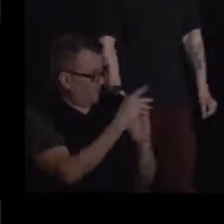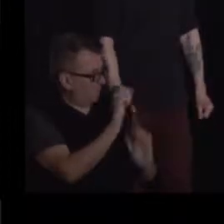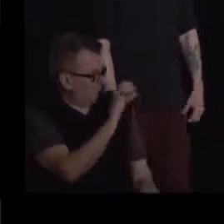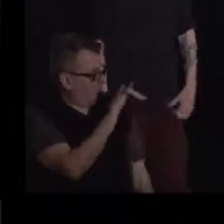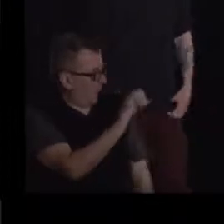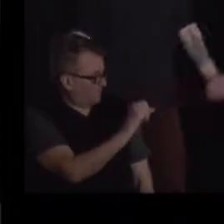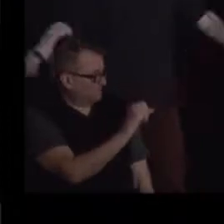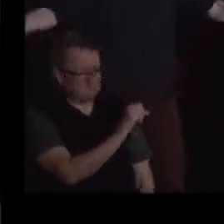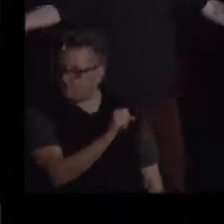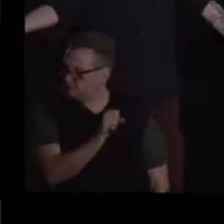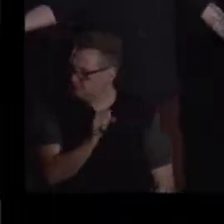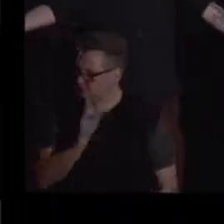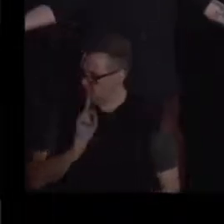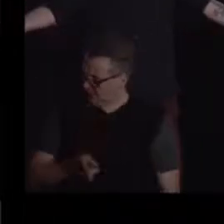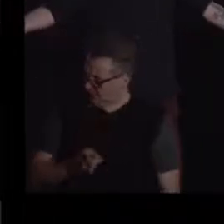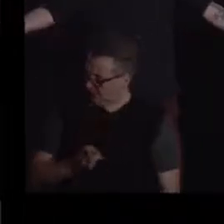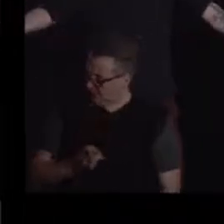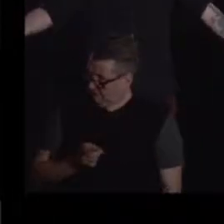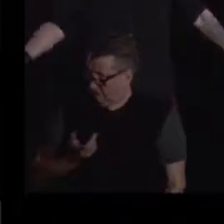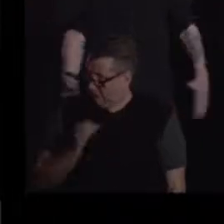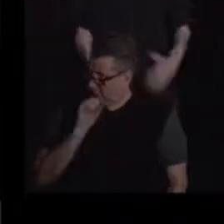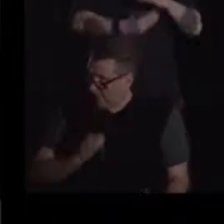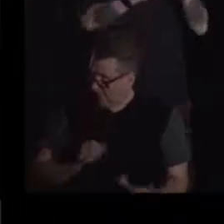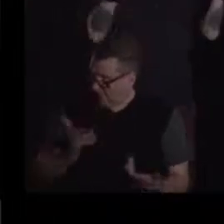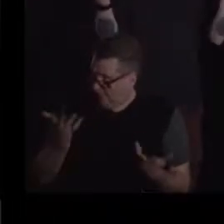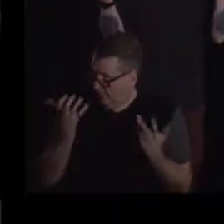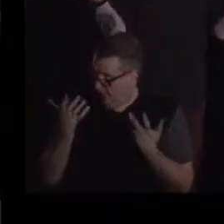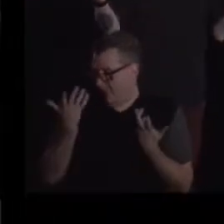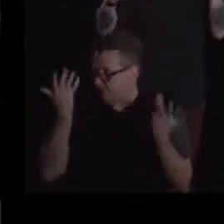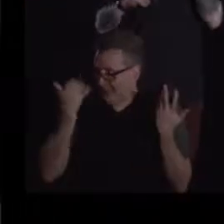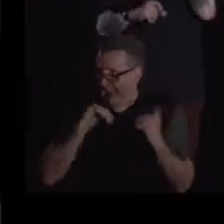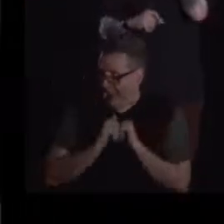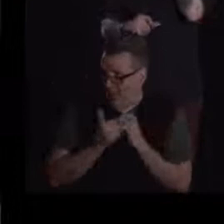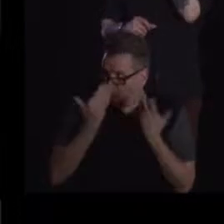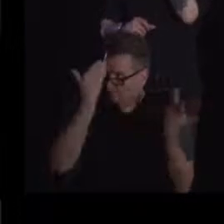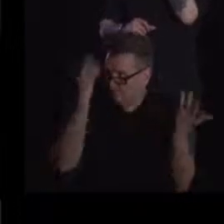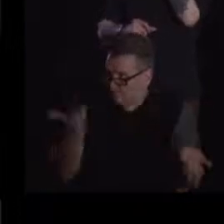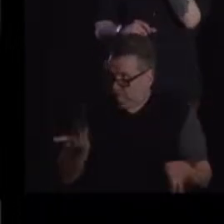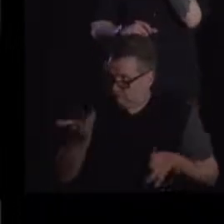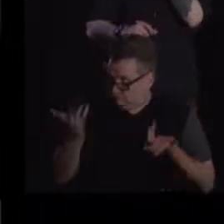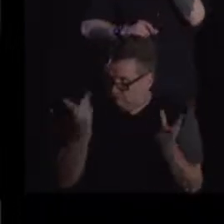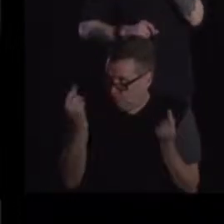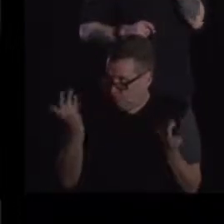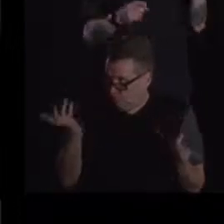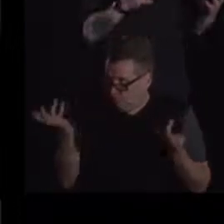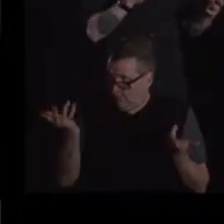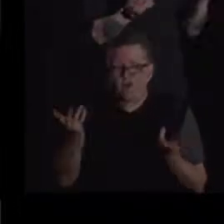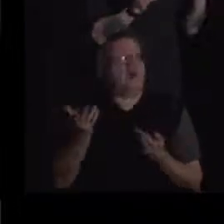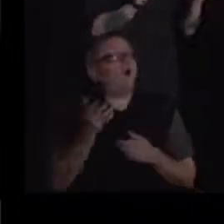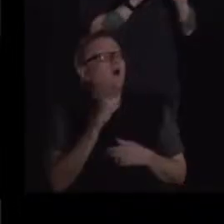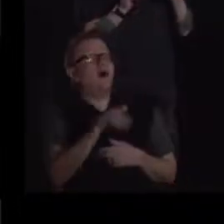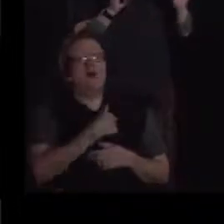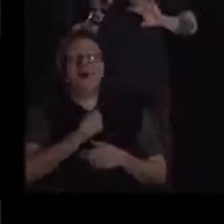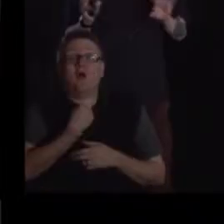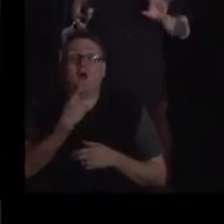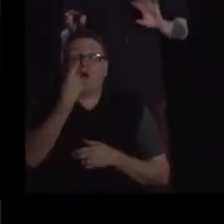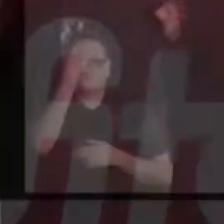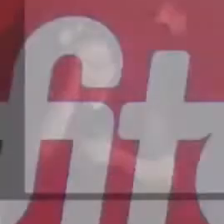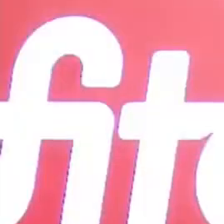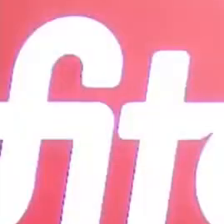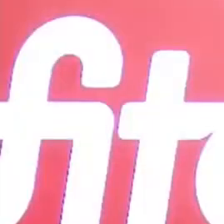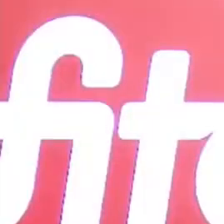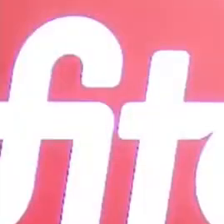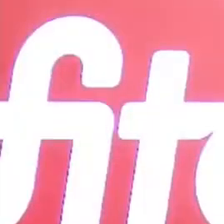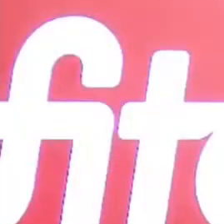toys? I would love to, but I literally have no idea, no concept of how that happens. And I sort of had started